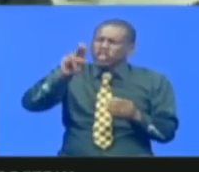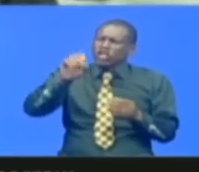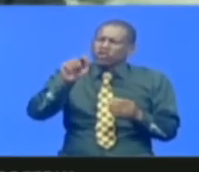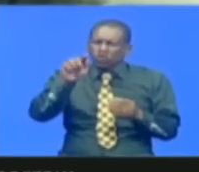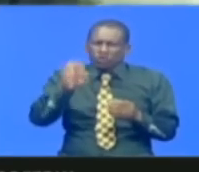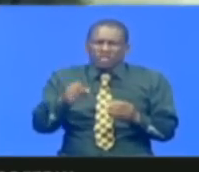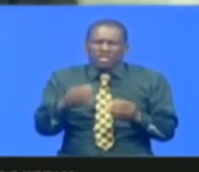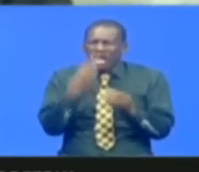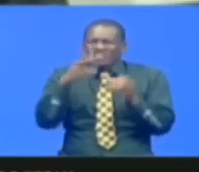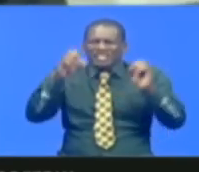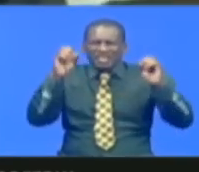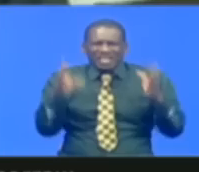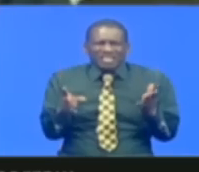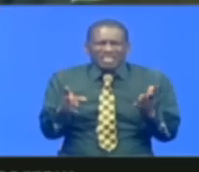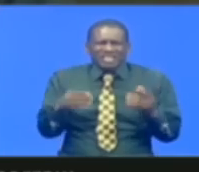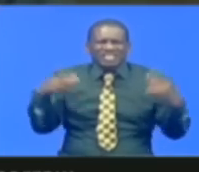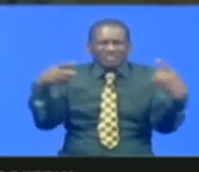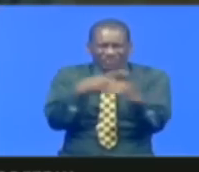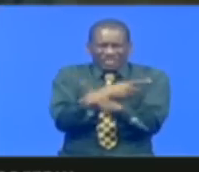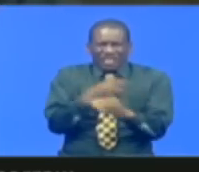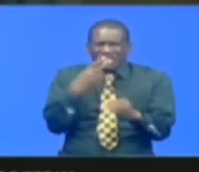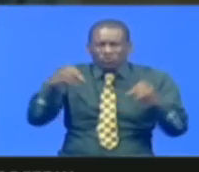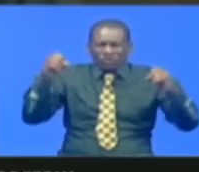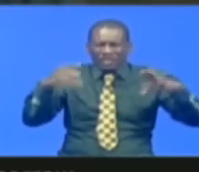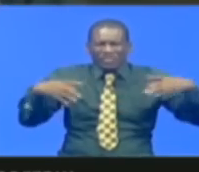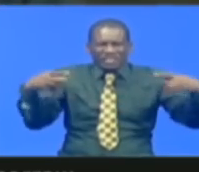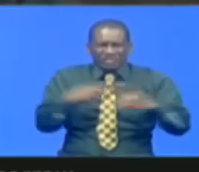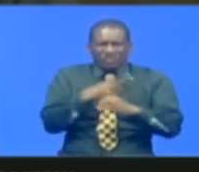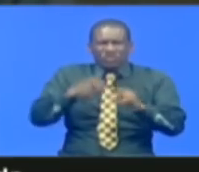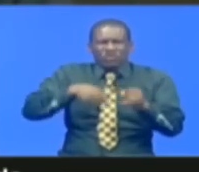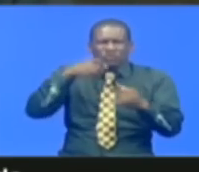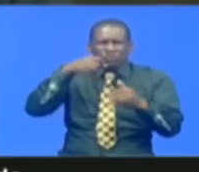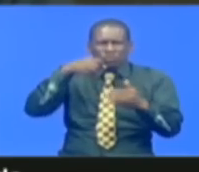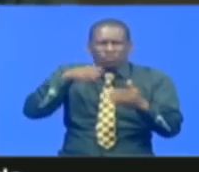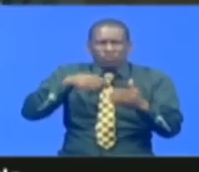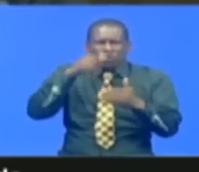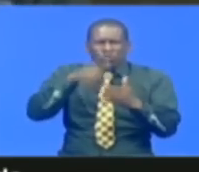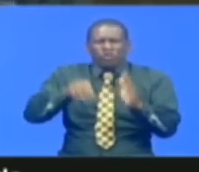anything very different from what ultimately the constitution intended.